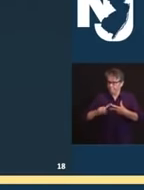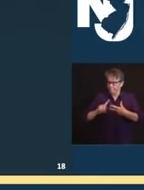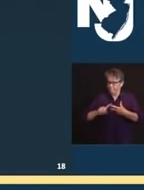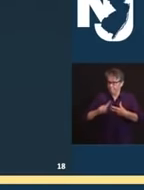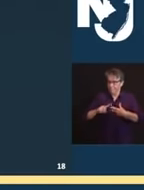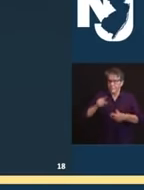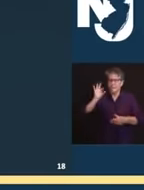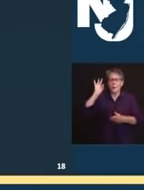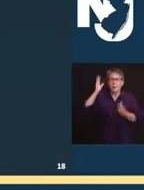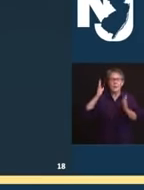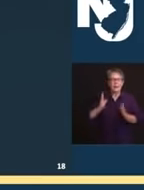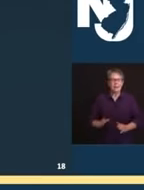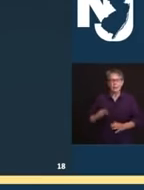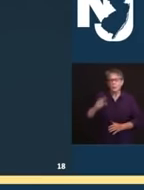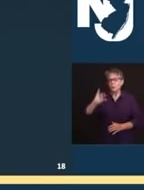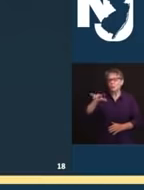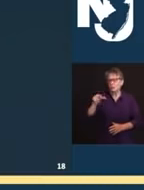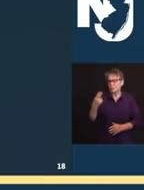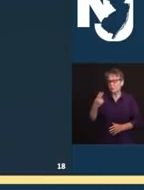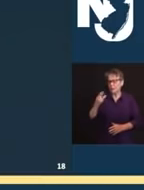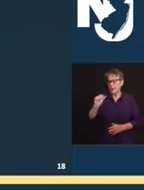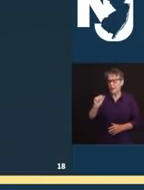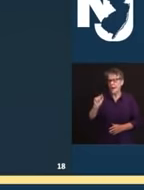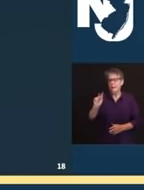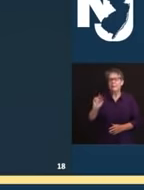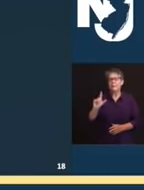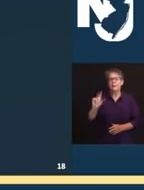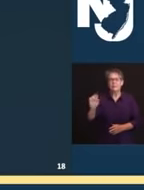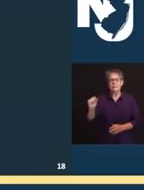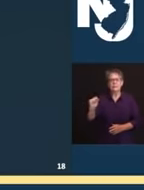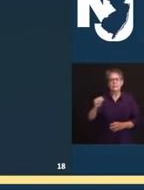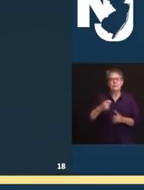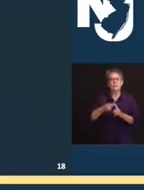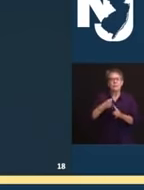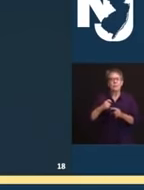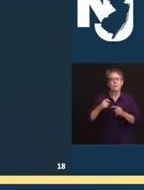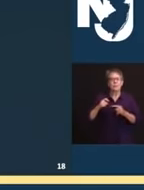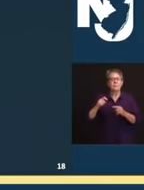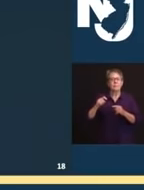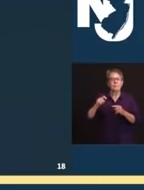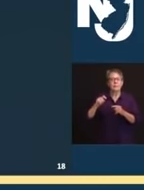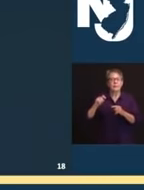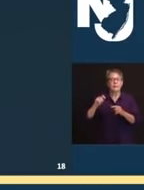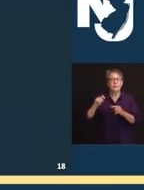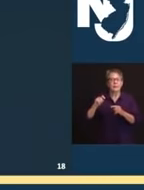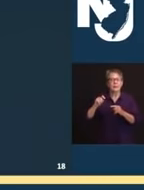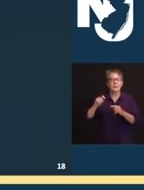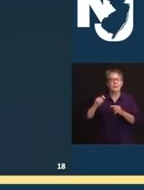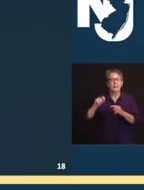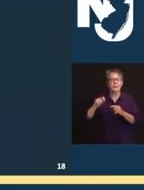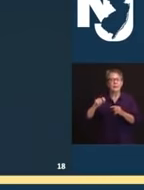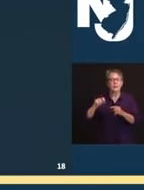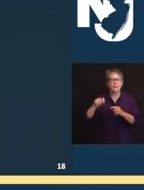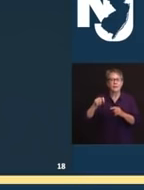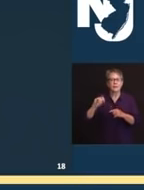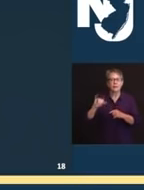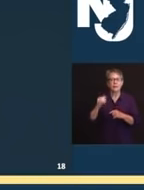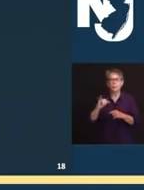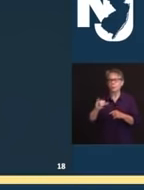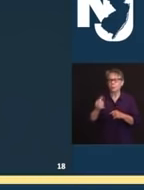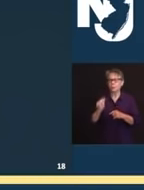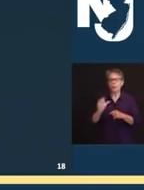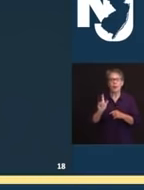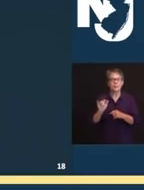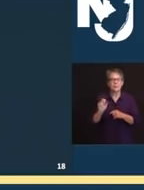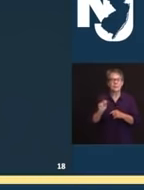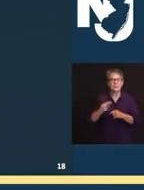Pastor Joseph Attiles of Jackson. Pastor Attiles was just 61 years old. He spent